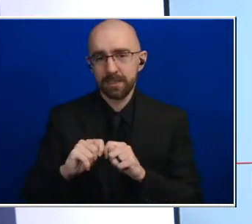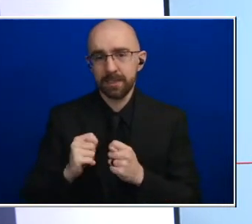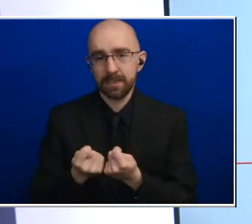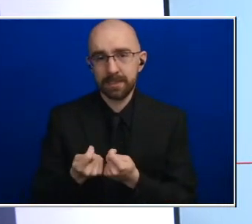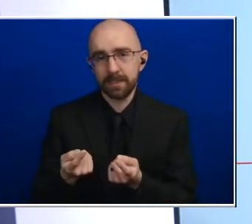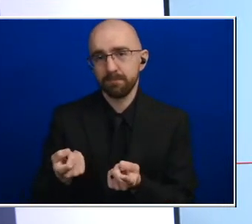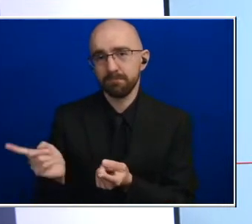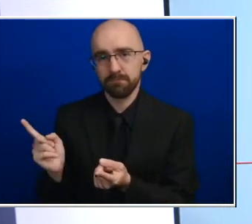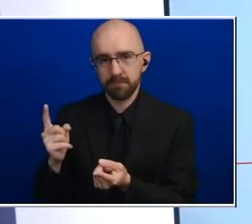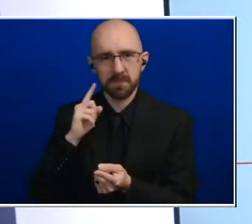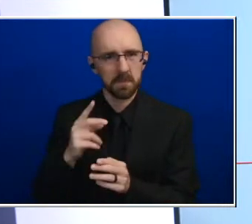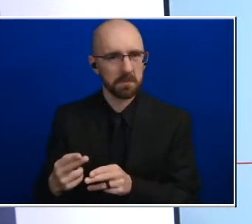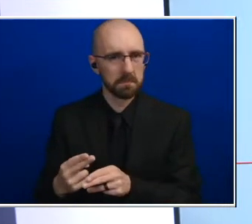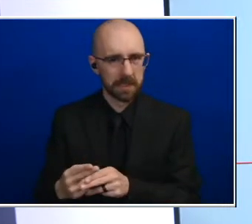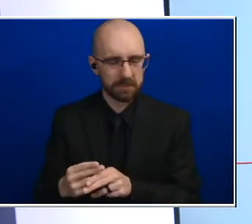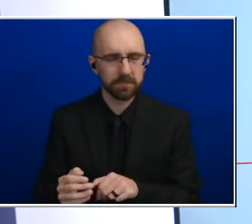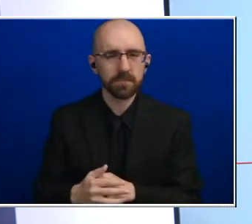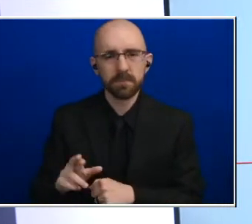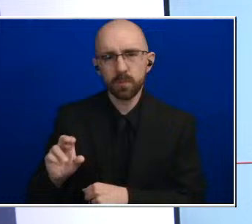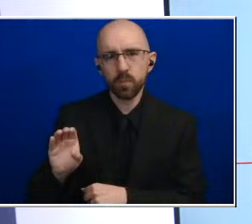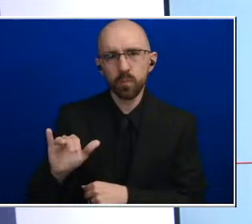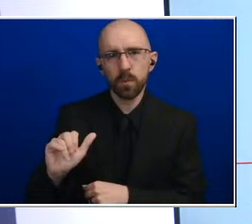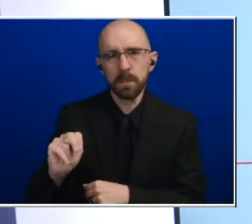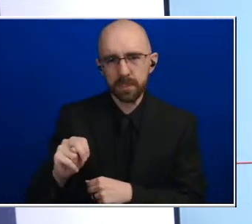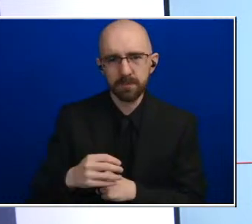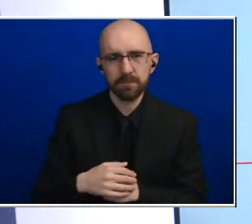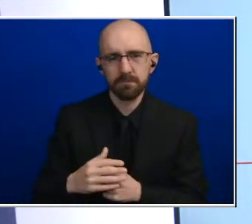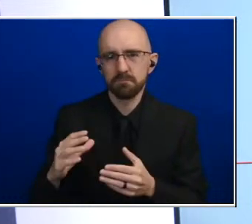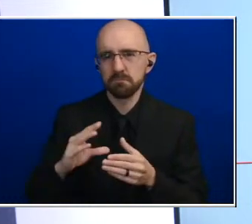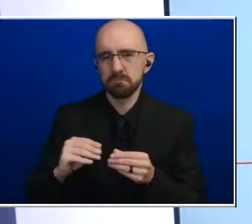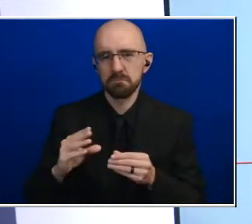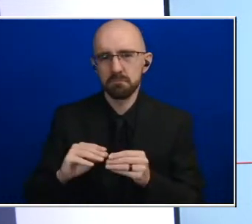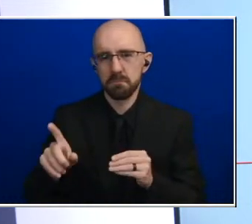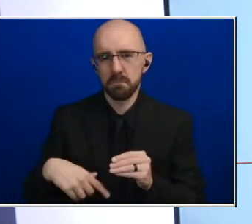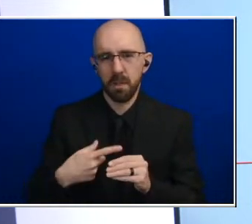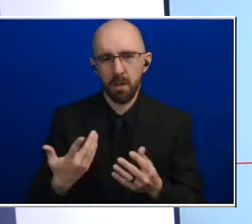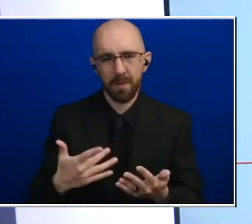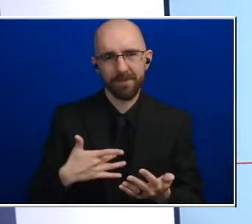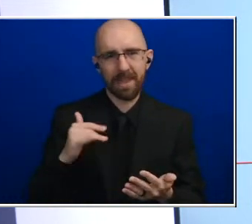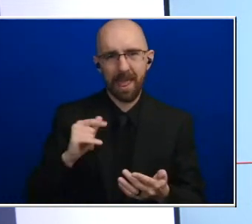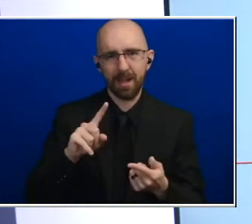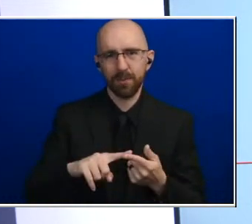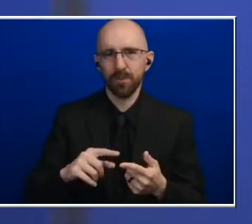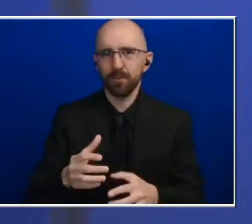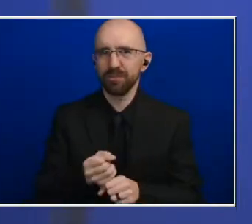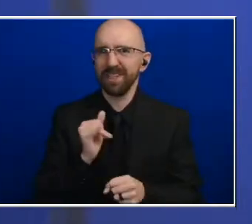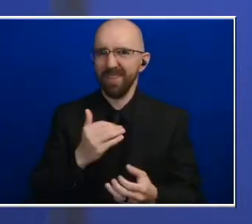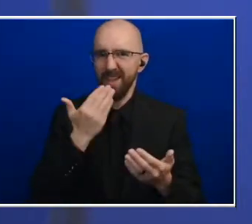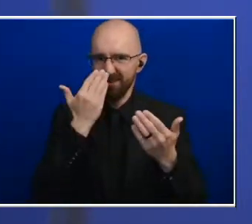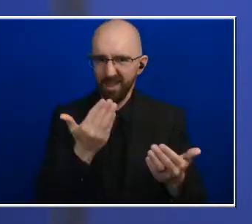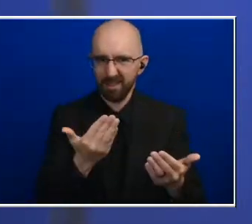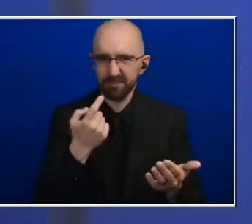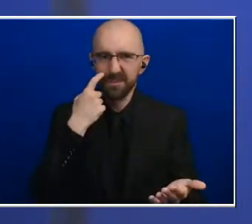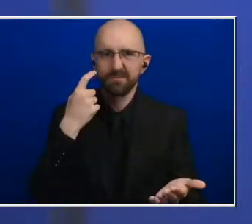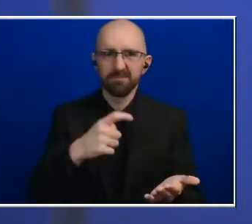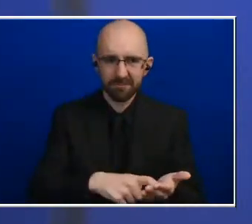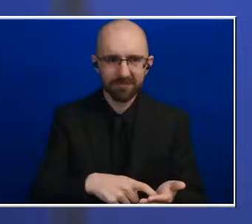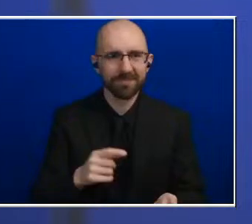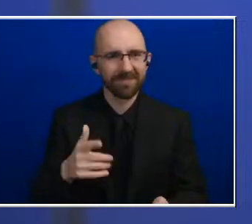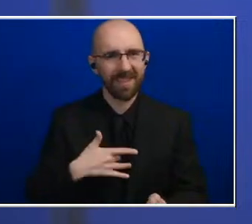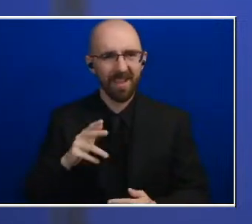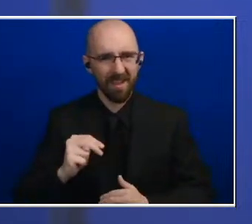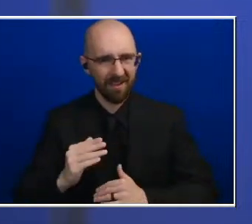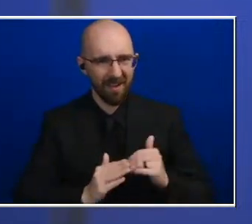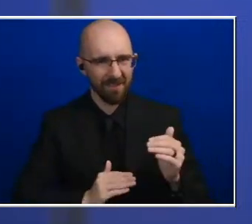And Robin, talk to us a little bit about what it feels like to be acknowledged like that. It's kind of uncomfortable because, you know, sometimes we're not used to it.